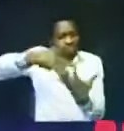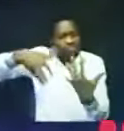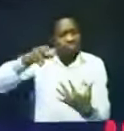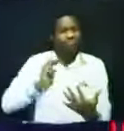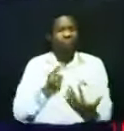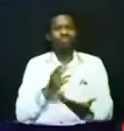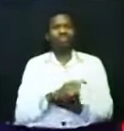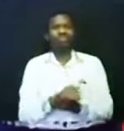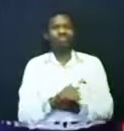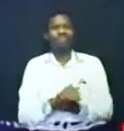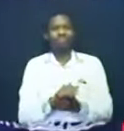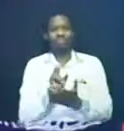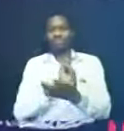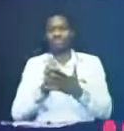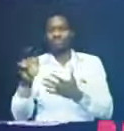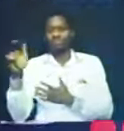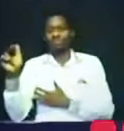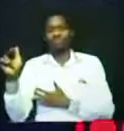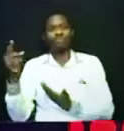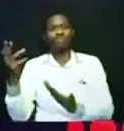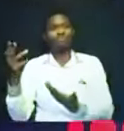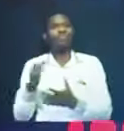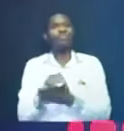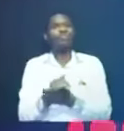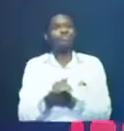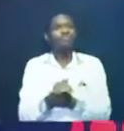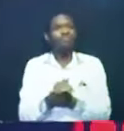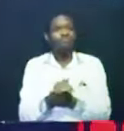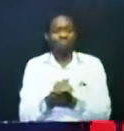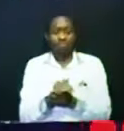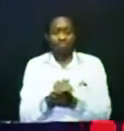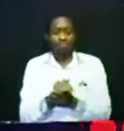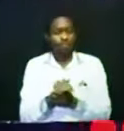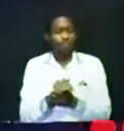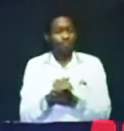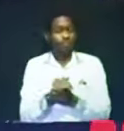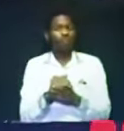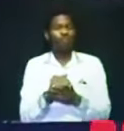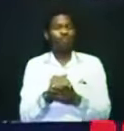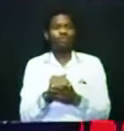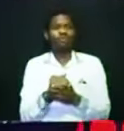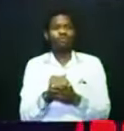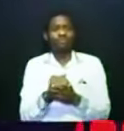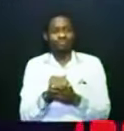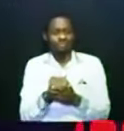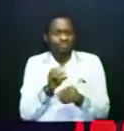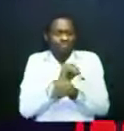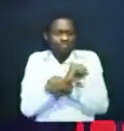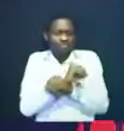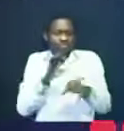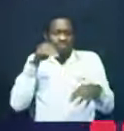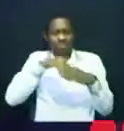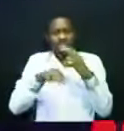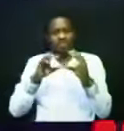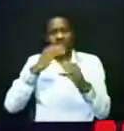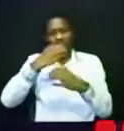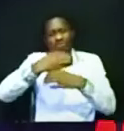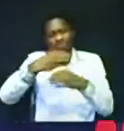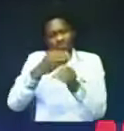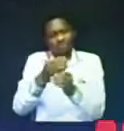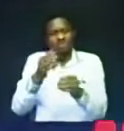Now verse 13, the big one. Nothing in all creation is hidden from God's